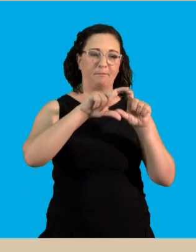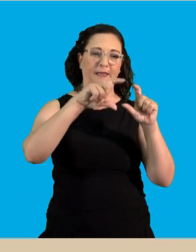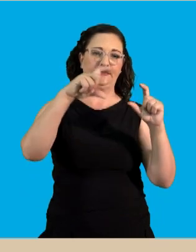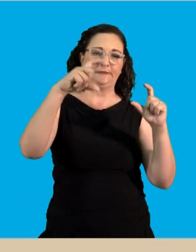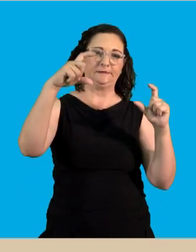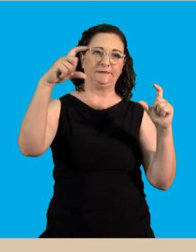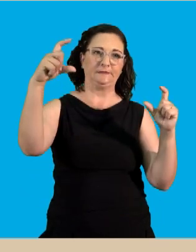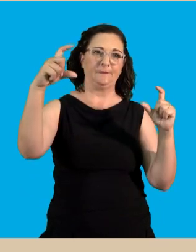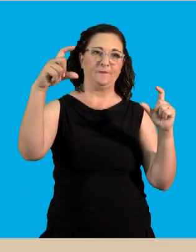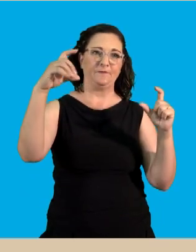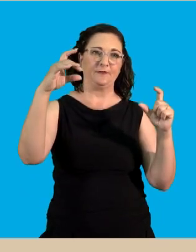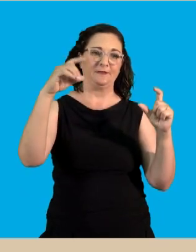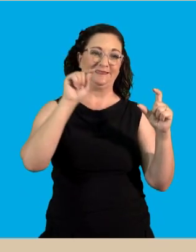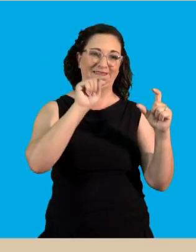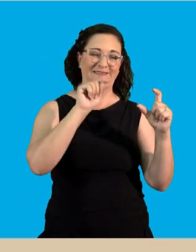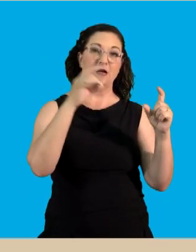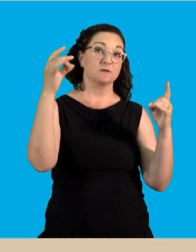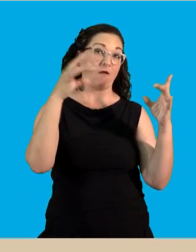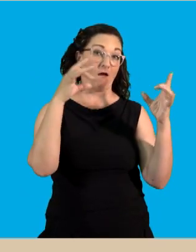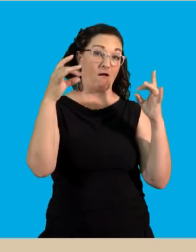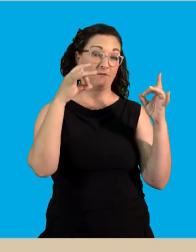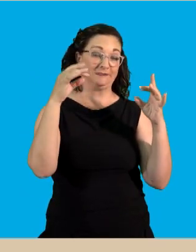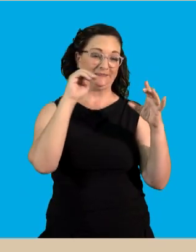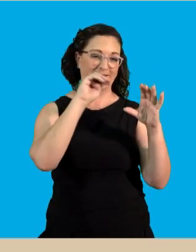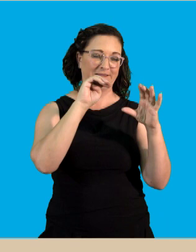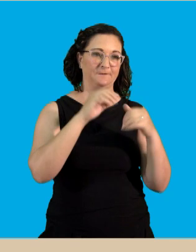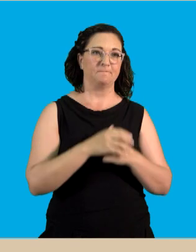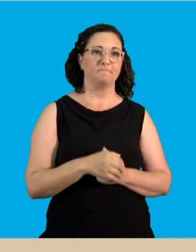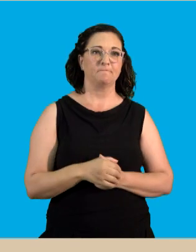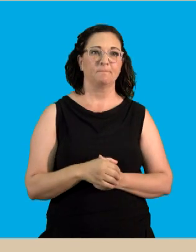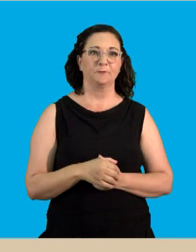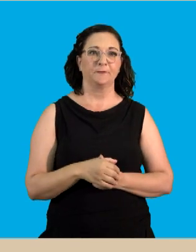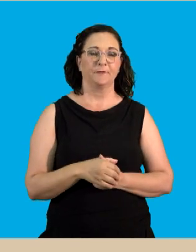band of stars, of stars